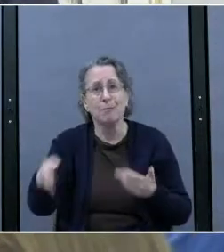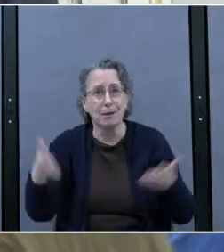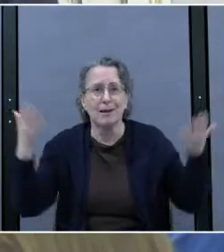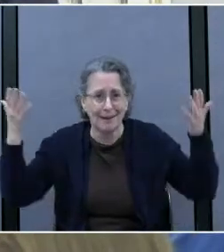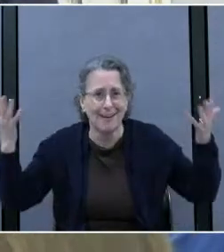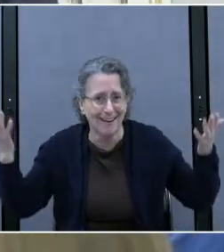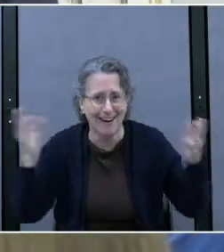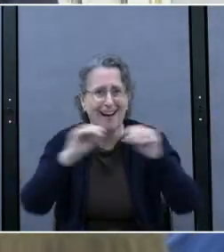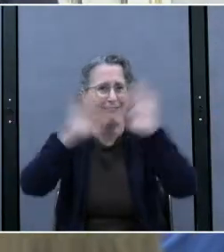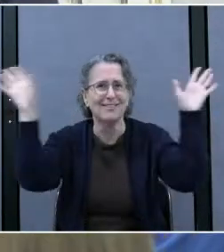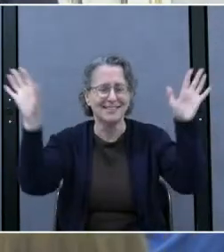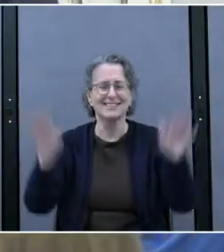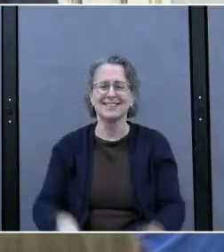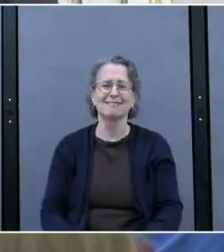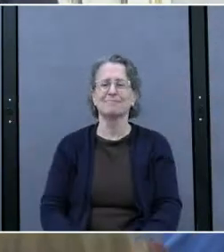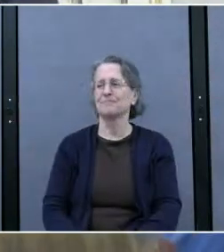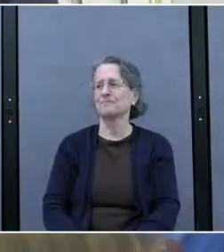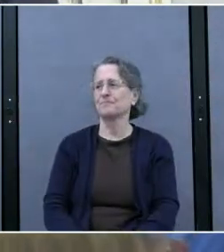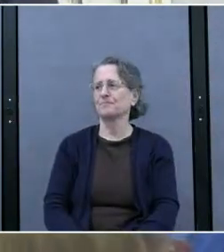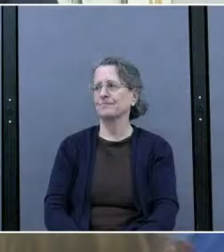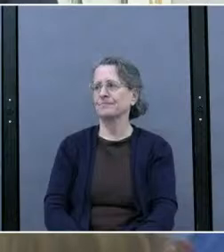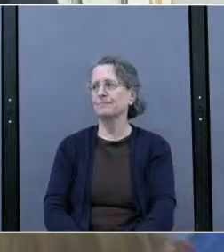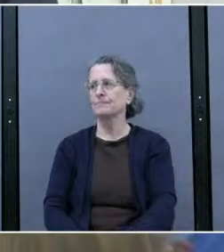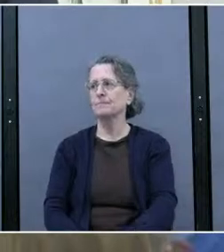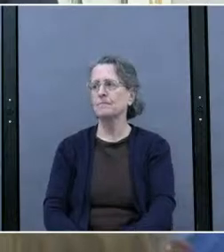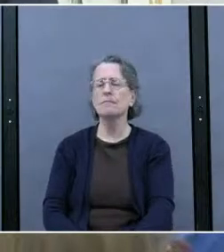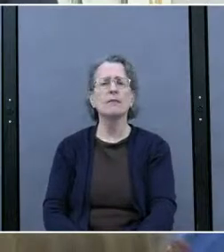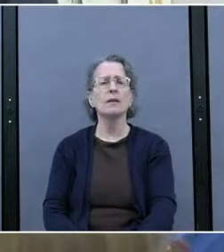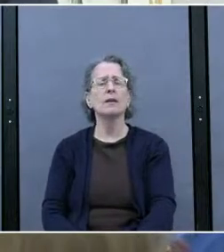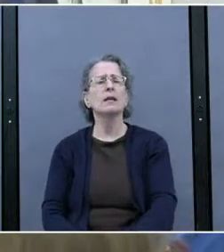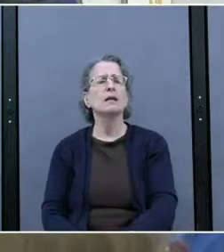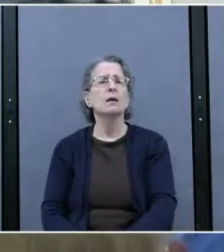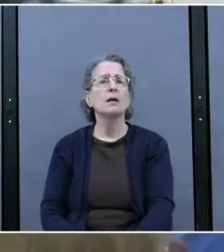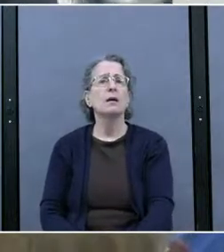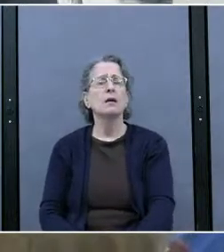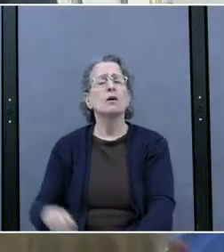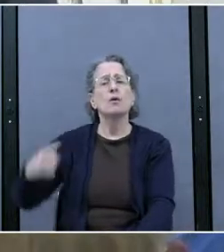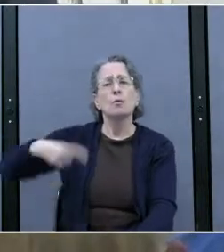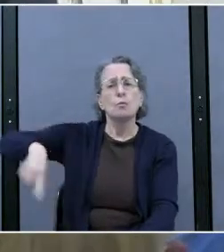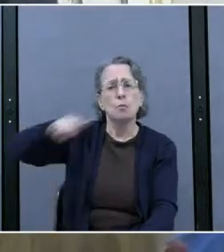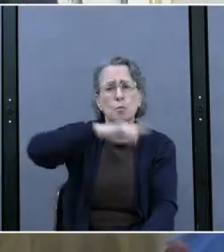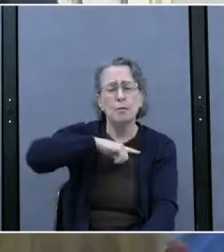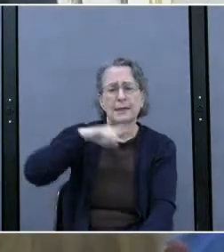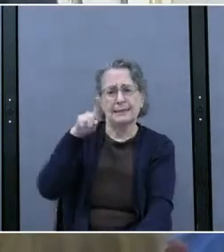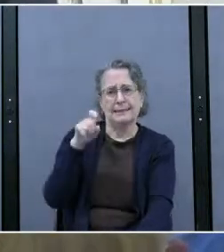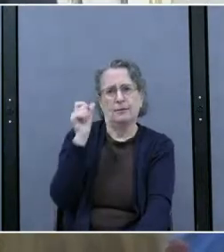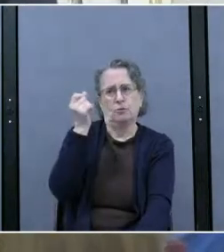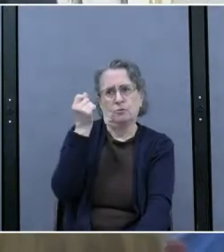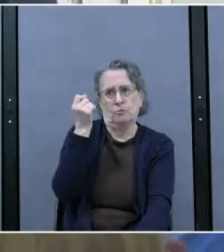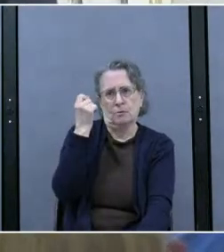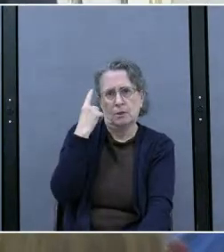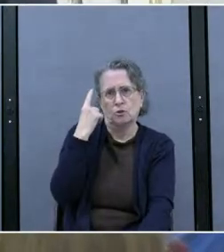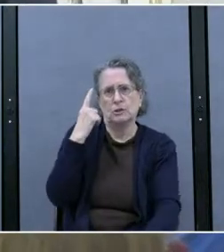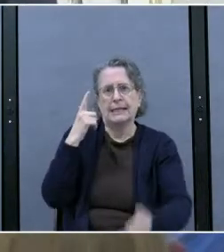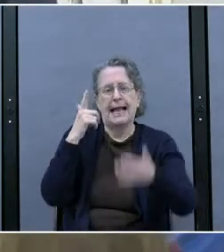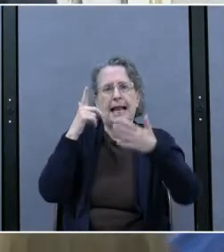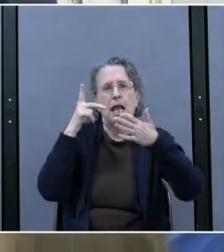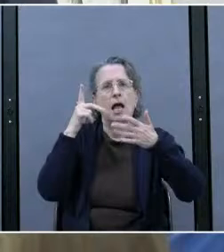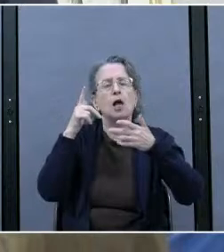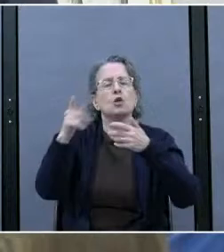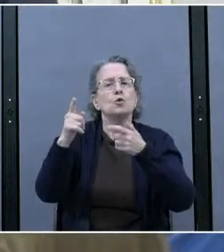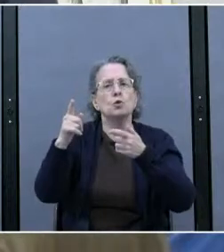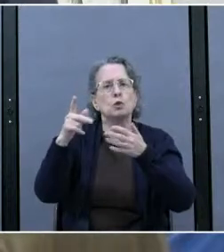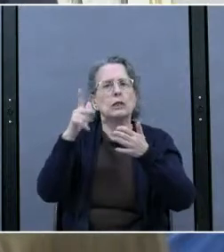I'm thinking what might be really helpful for all of us is to really understand what the cuts are. So I'm